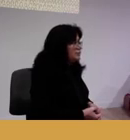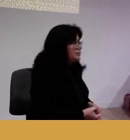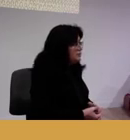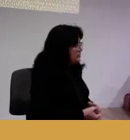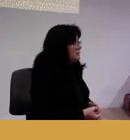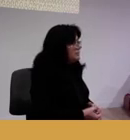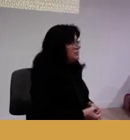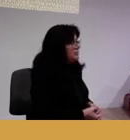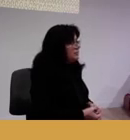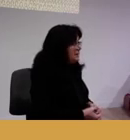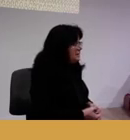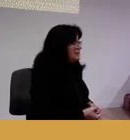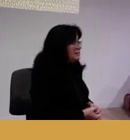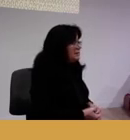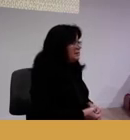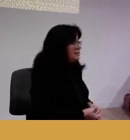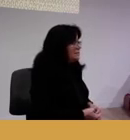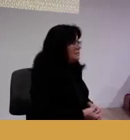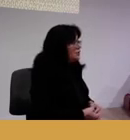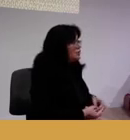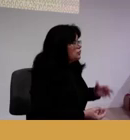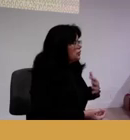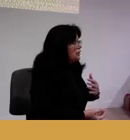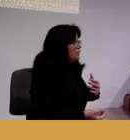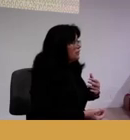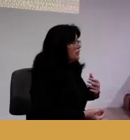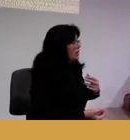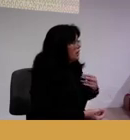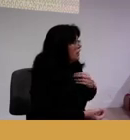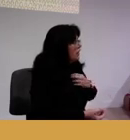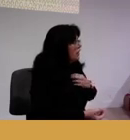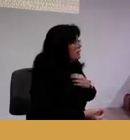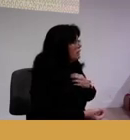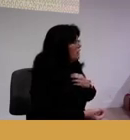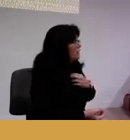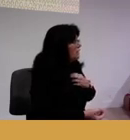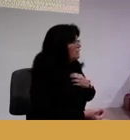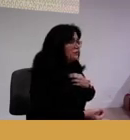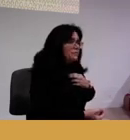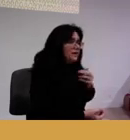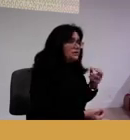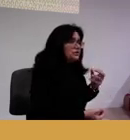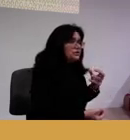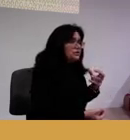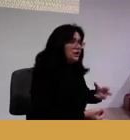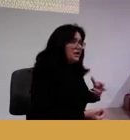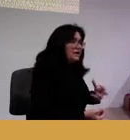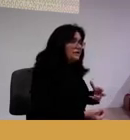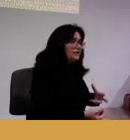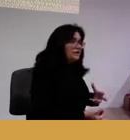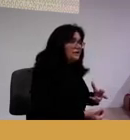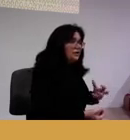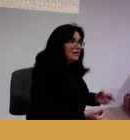useful or ethical here. So I'm very much